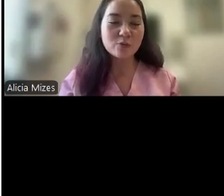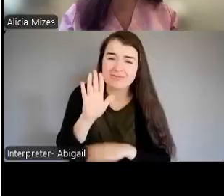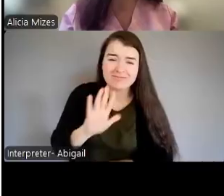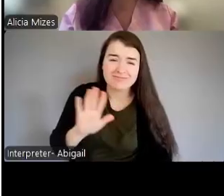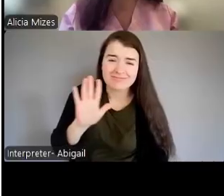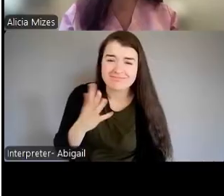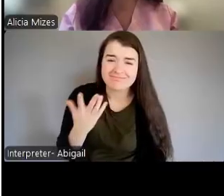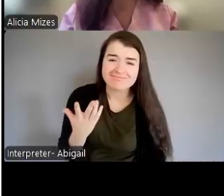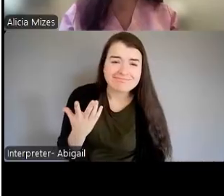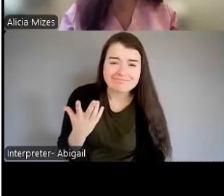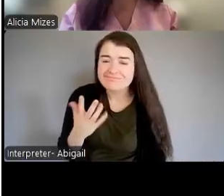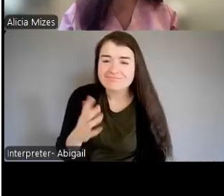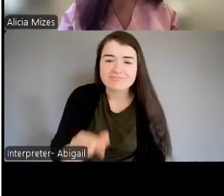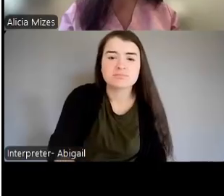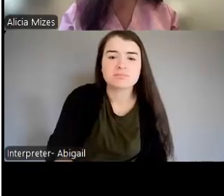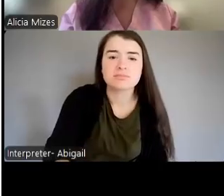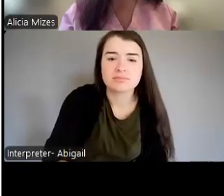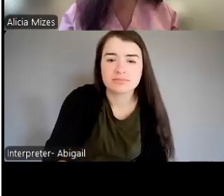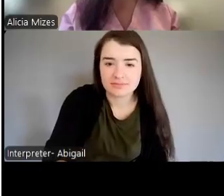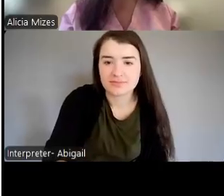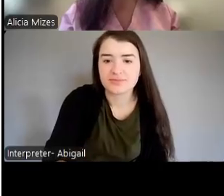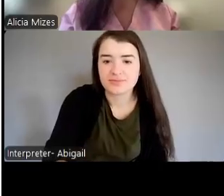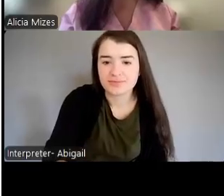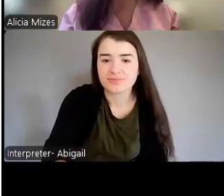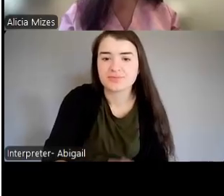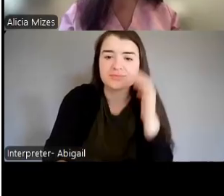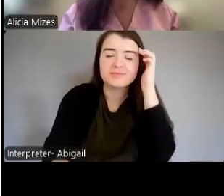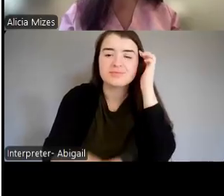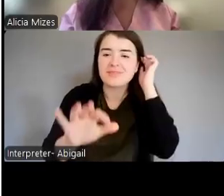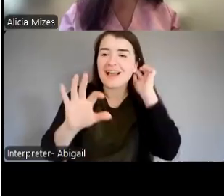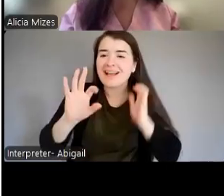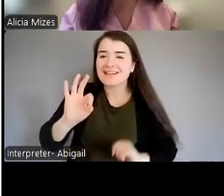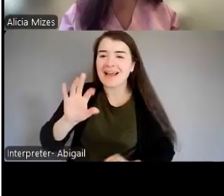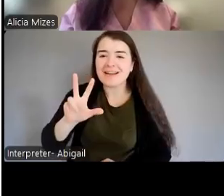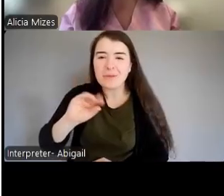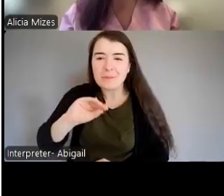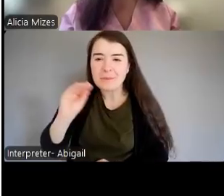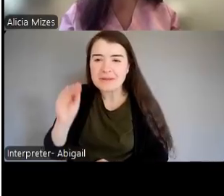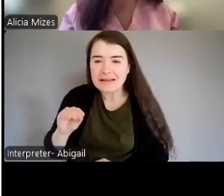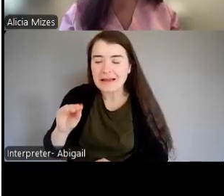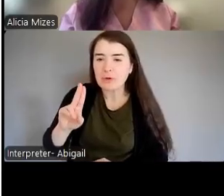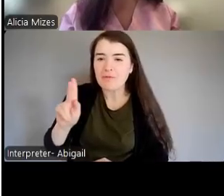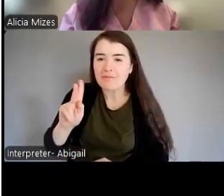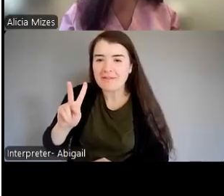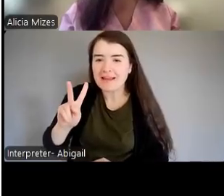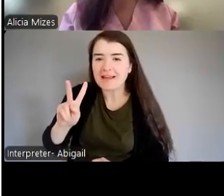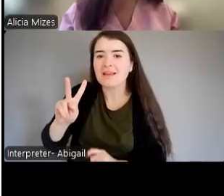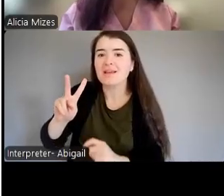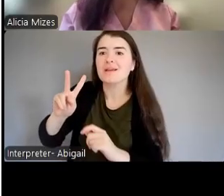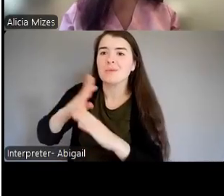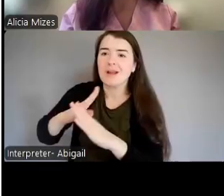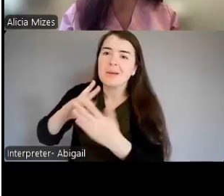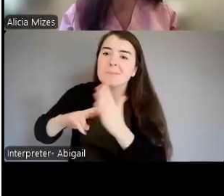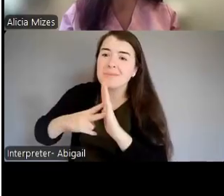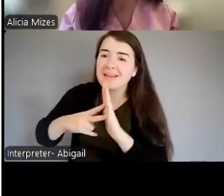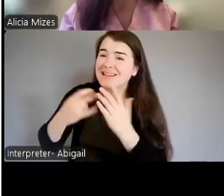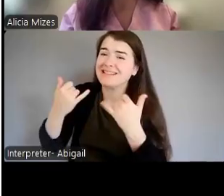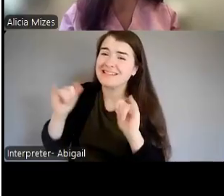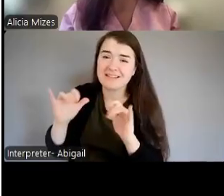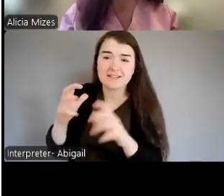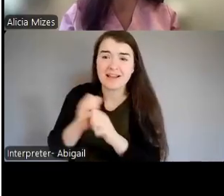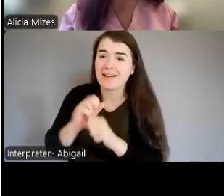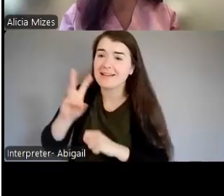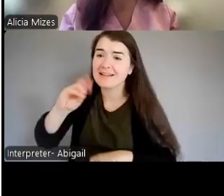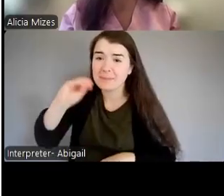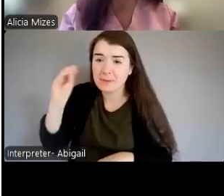a 93% UV protection. So that means your body's getting exposed to about 7% of the UV radiation that you would normally get if you went out and you